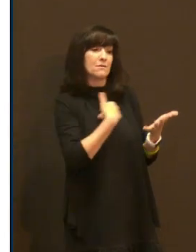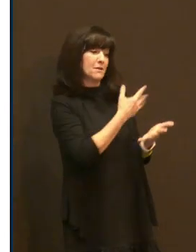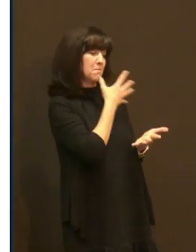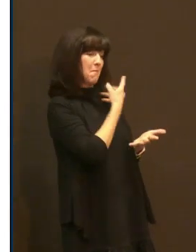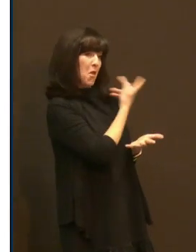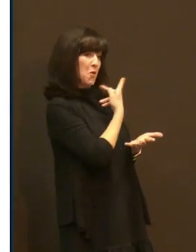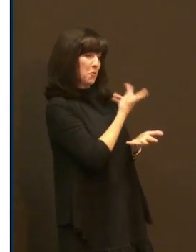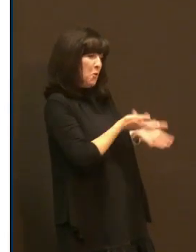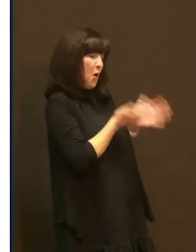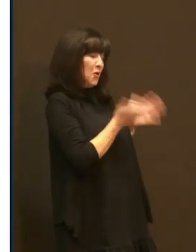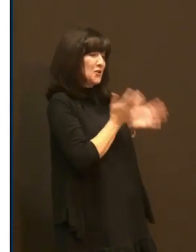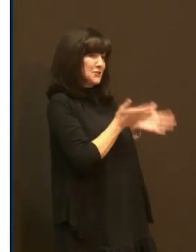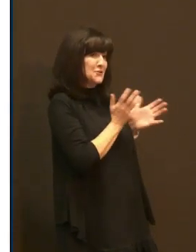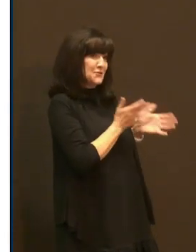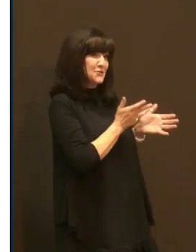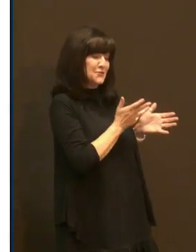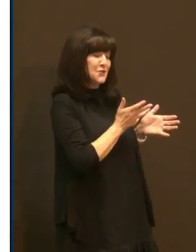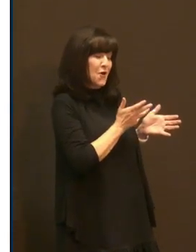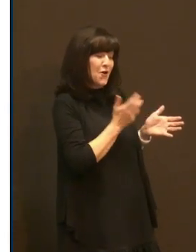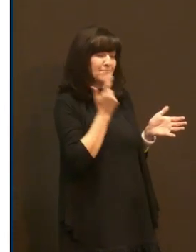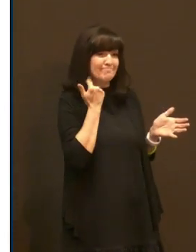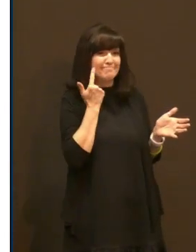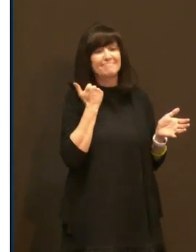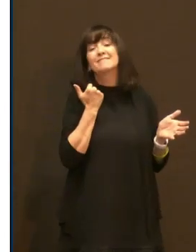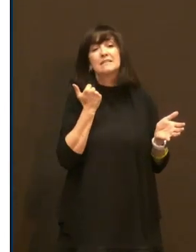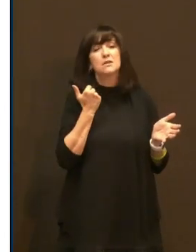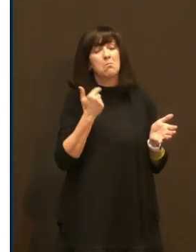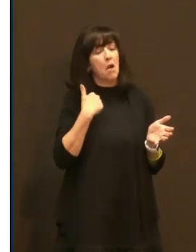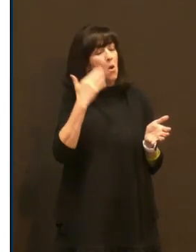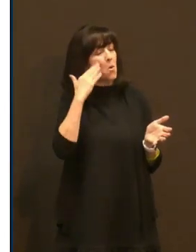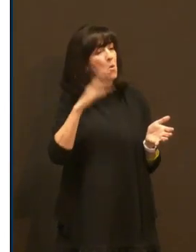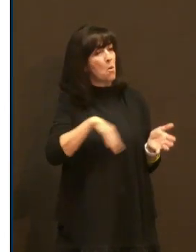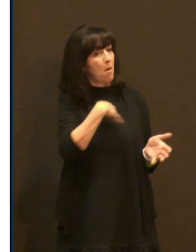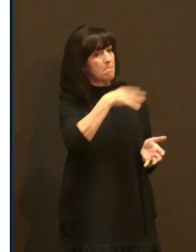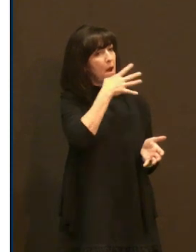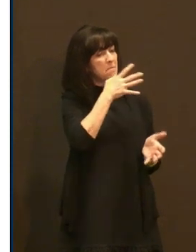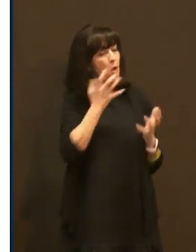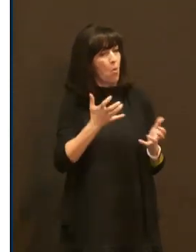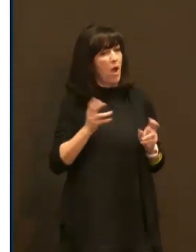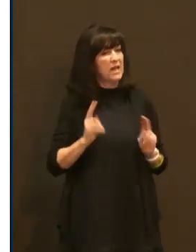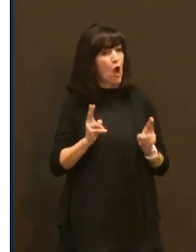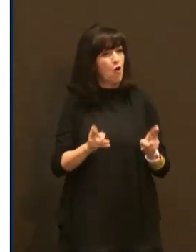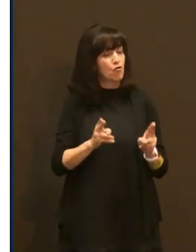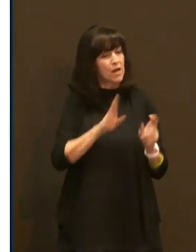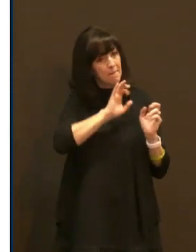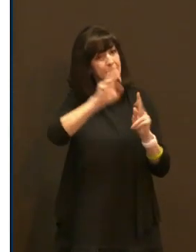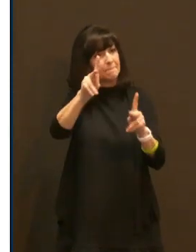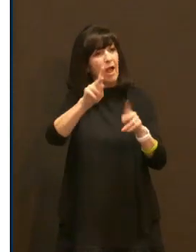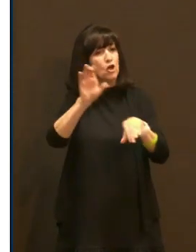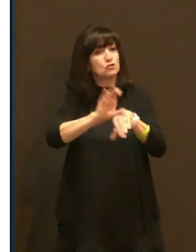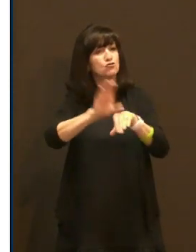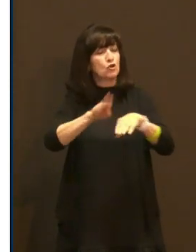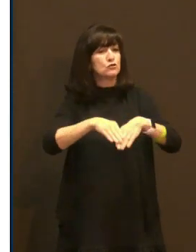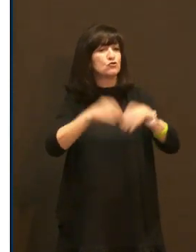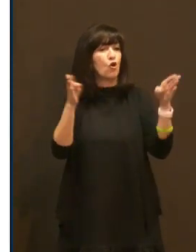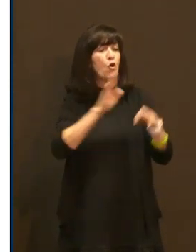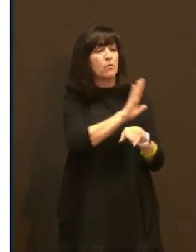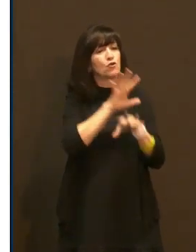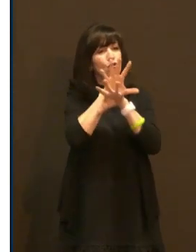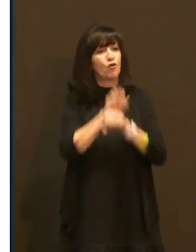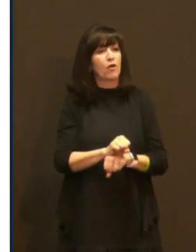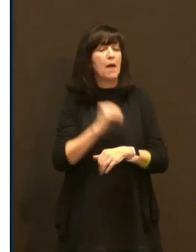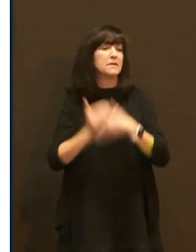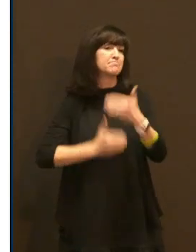but I know she's eager to get back. A few questions about different aspects of the